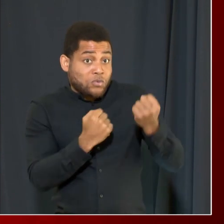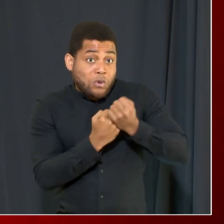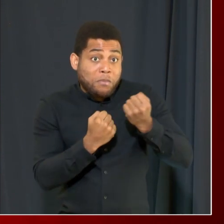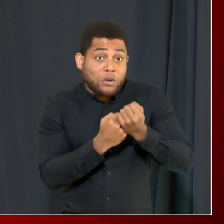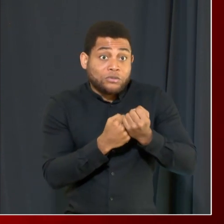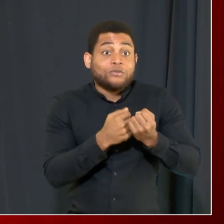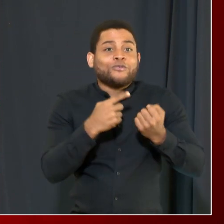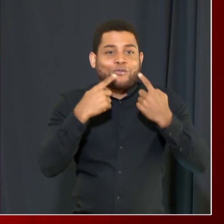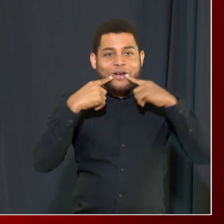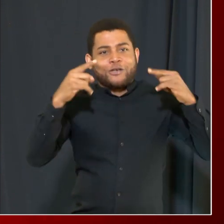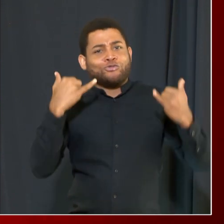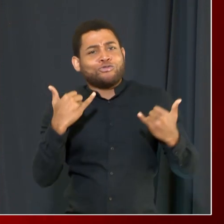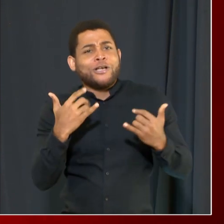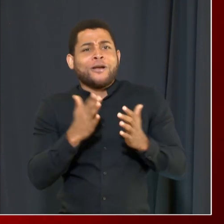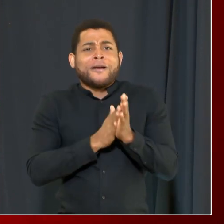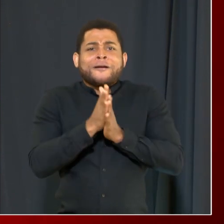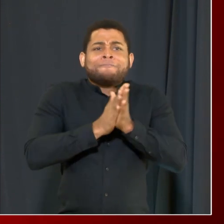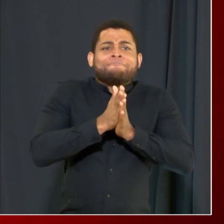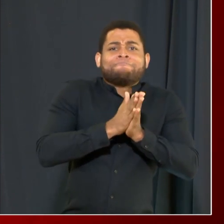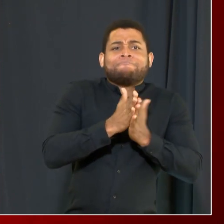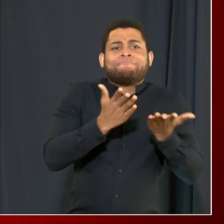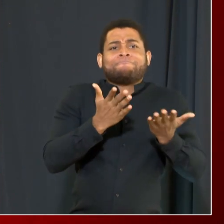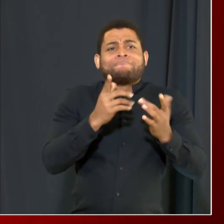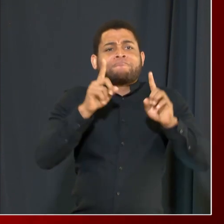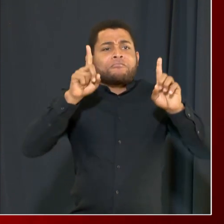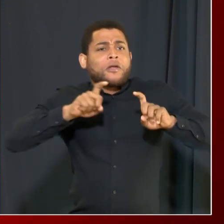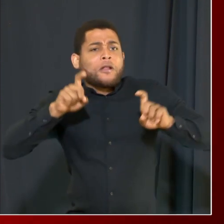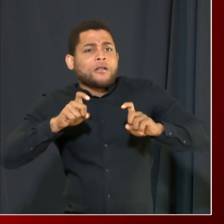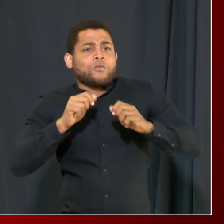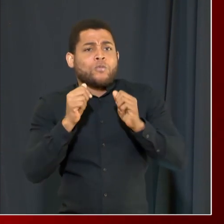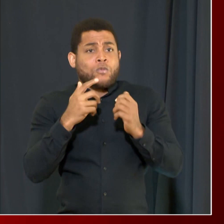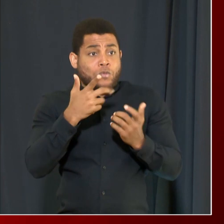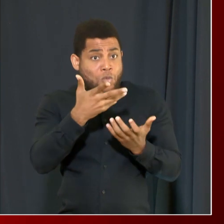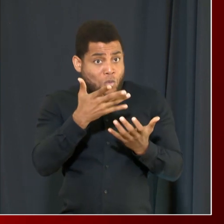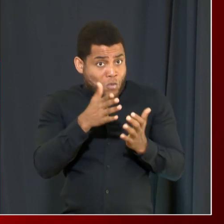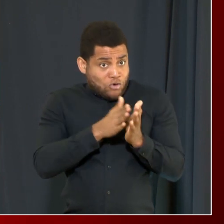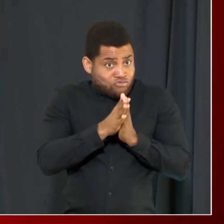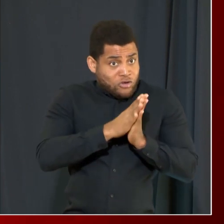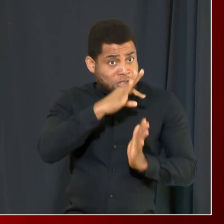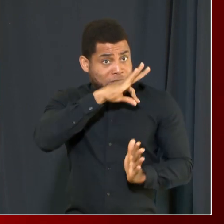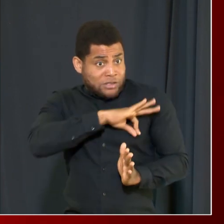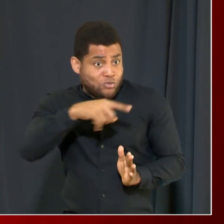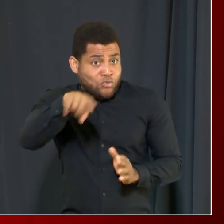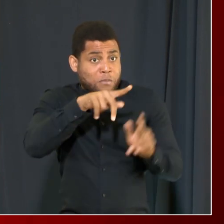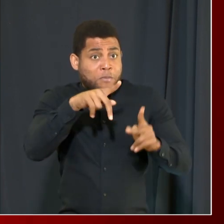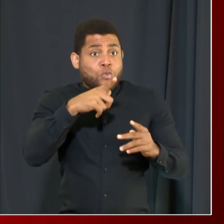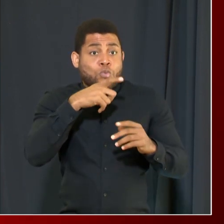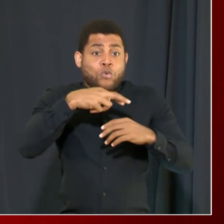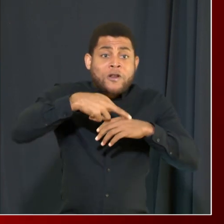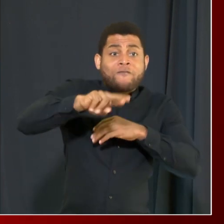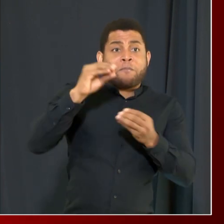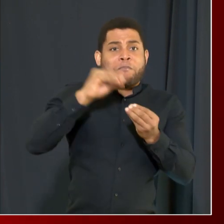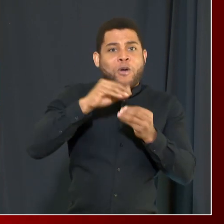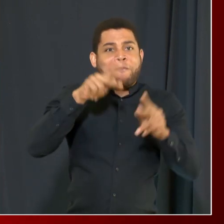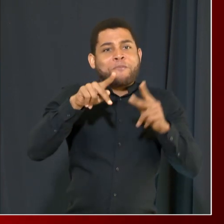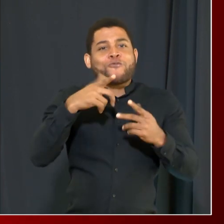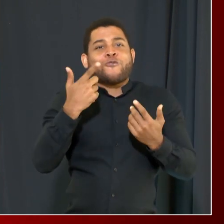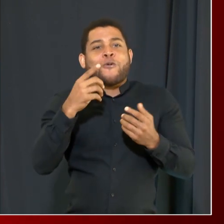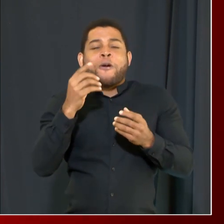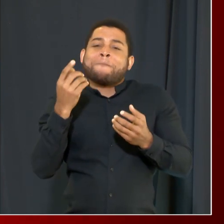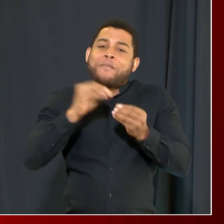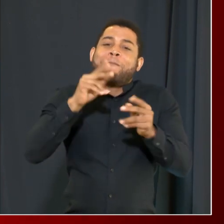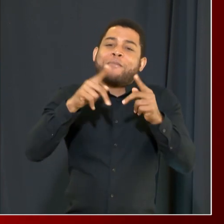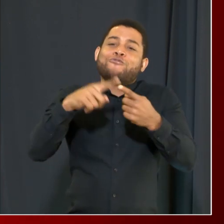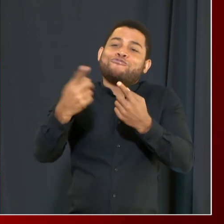initiative to further incentivize the members of the Metropolitan Police Department to refer more people to our agency.